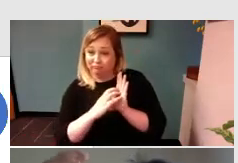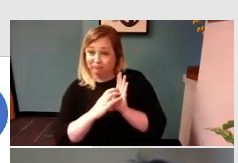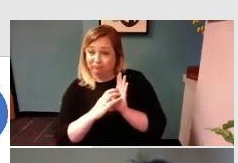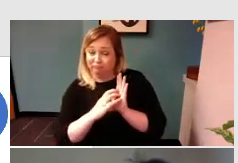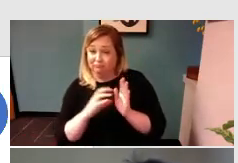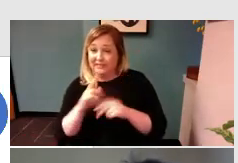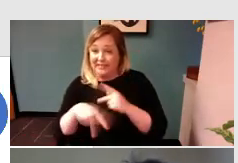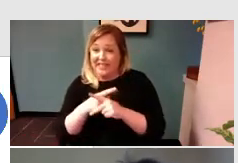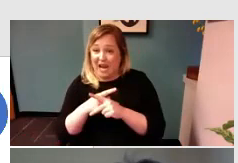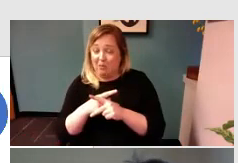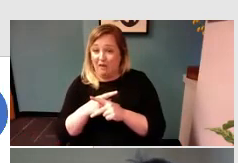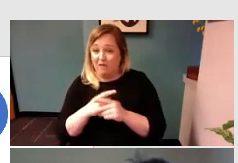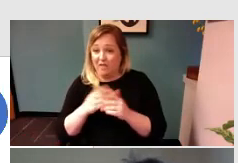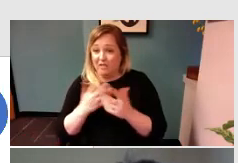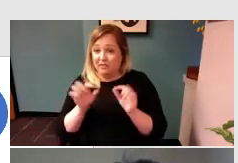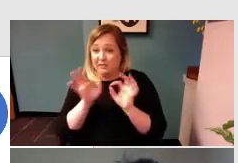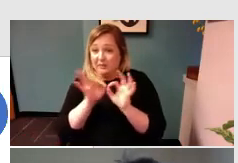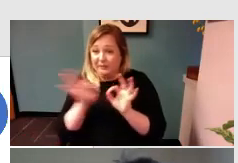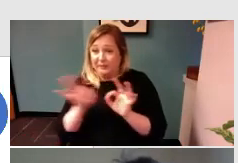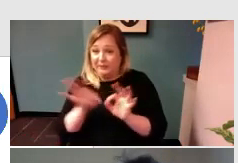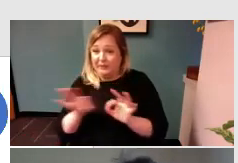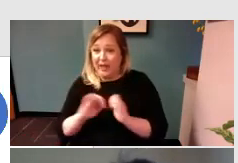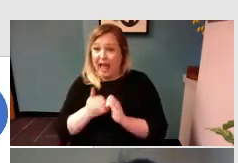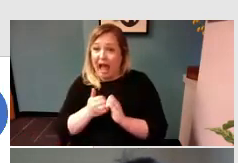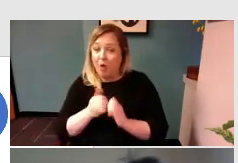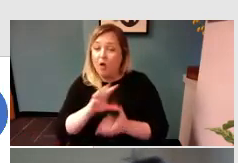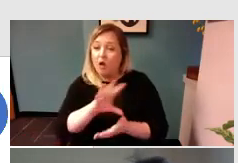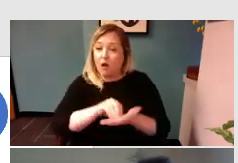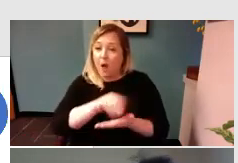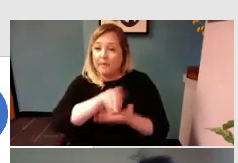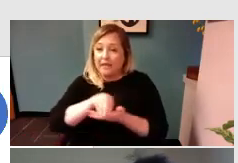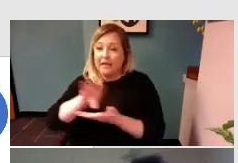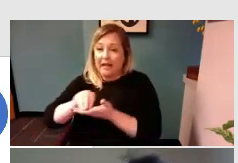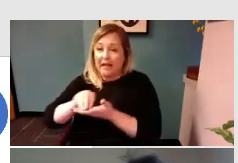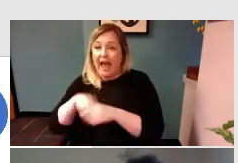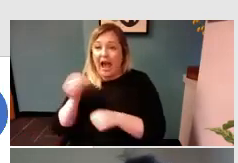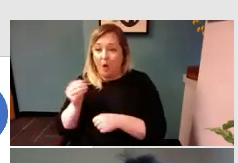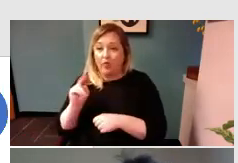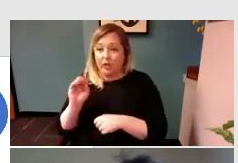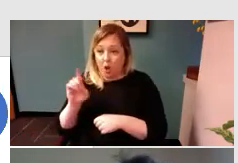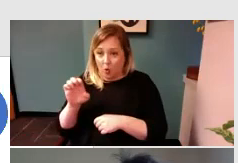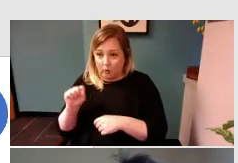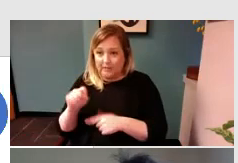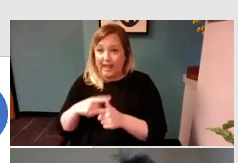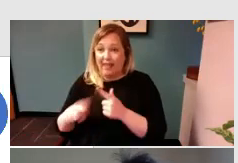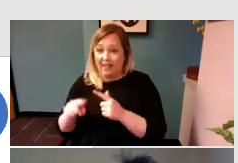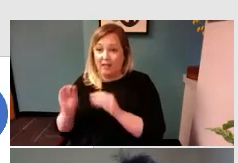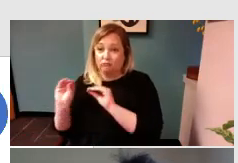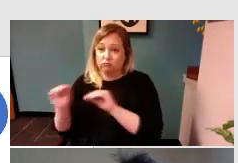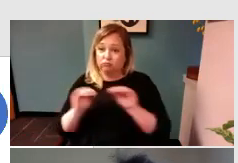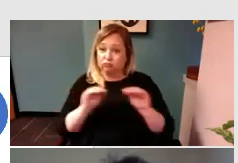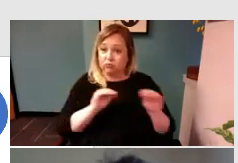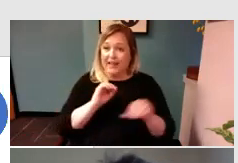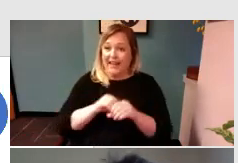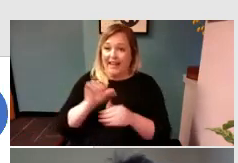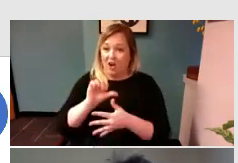architecture by just popping out our nodes and just saving it into this sort of a dictionary or an array. And then what we need to do is traverse the entire